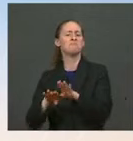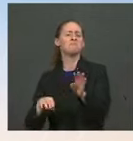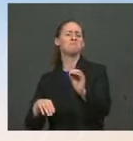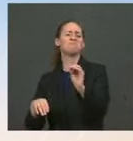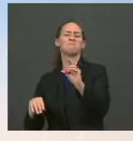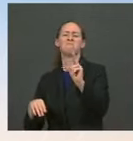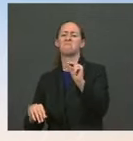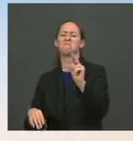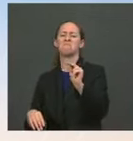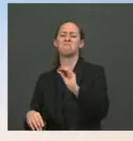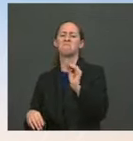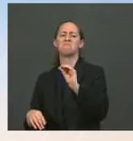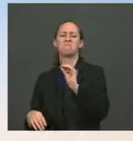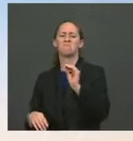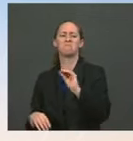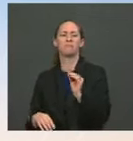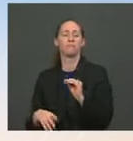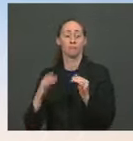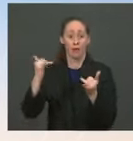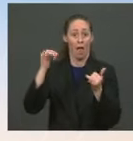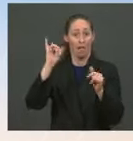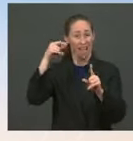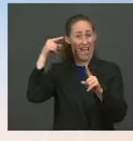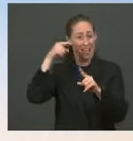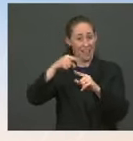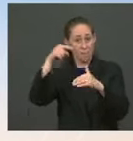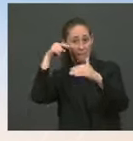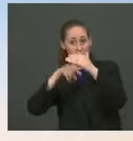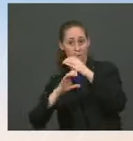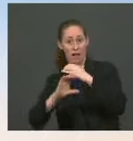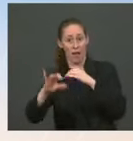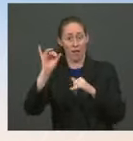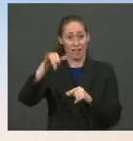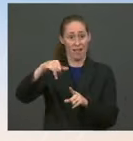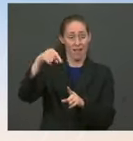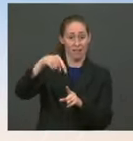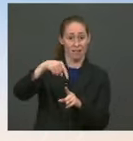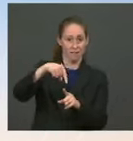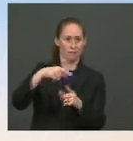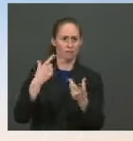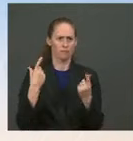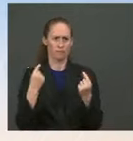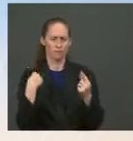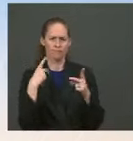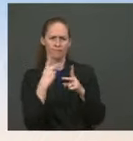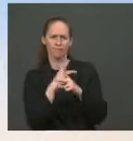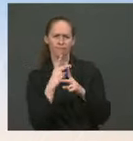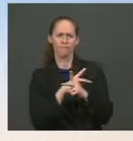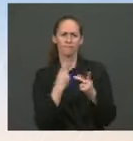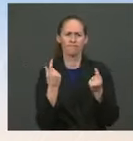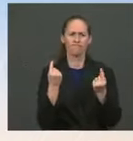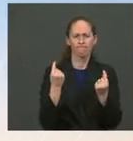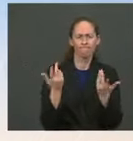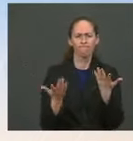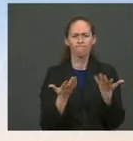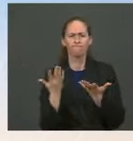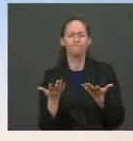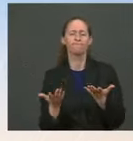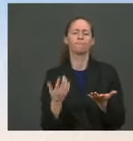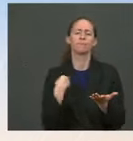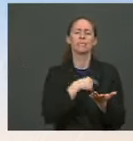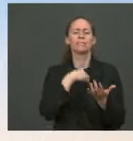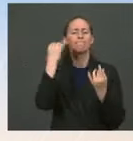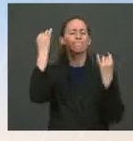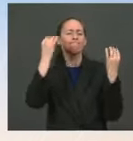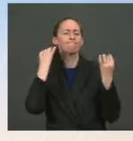to the current pipeline, in addition to those negotiations, the current pipeline is subject to litigation between Enbridge and